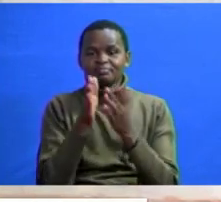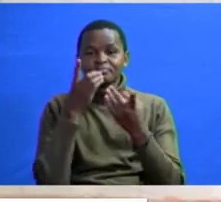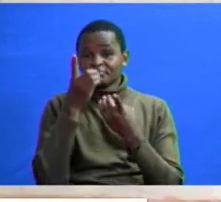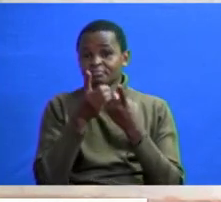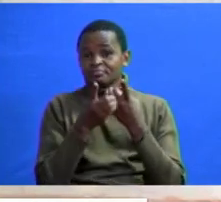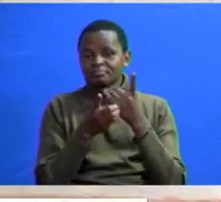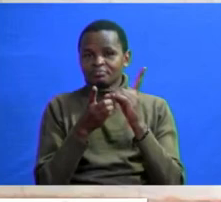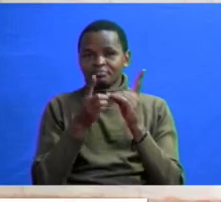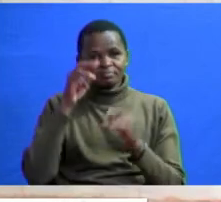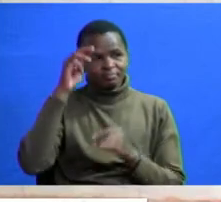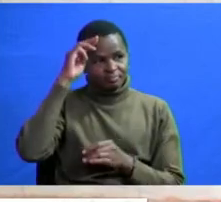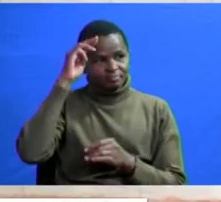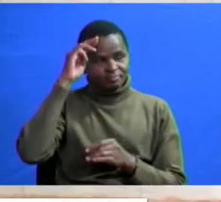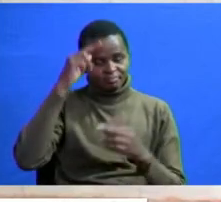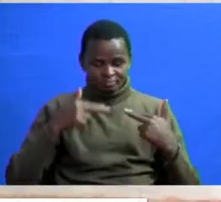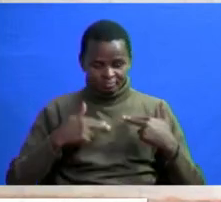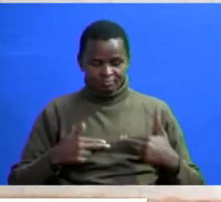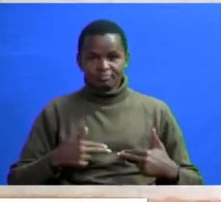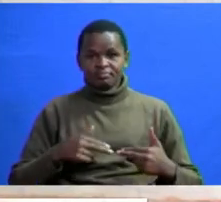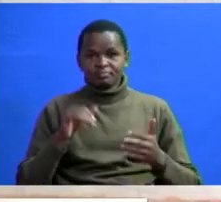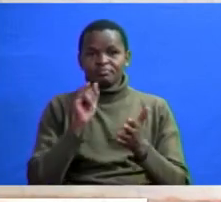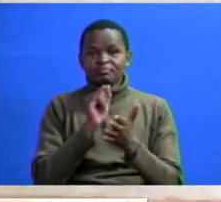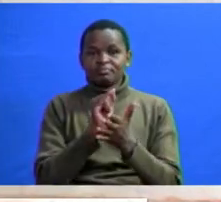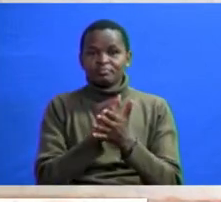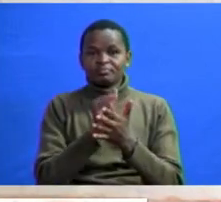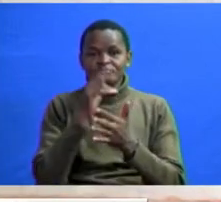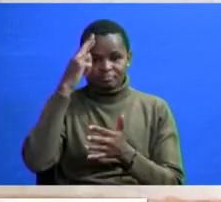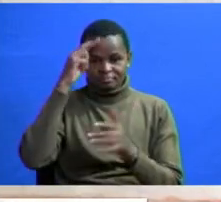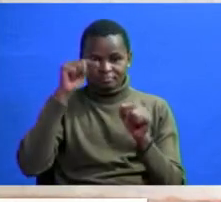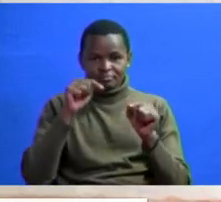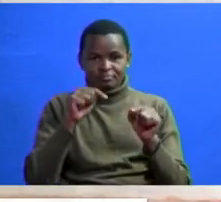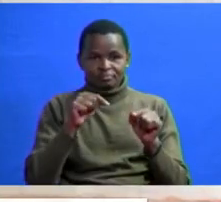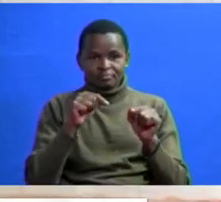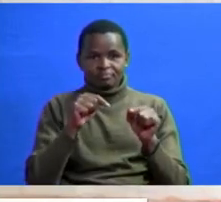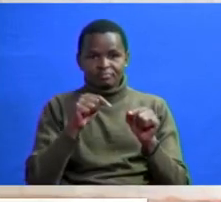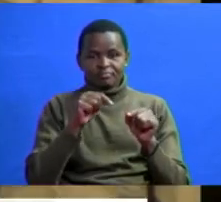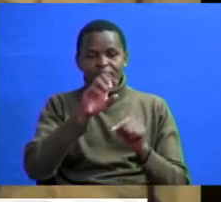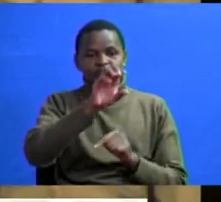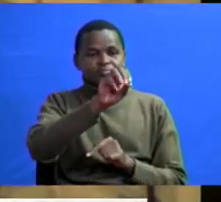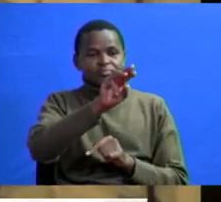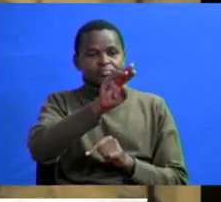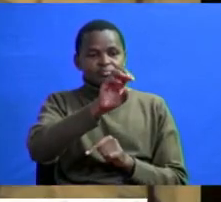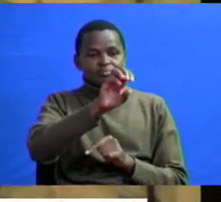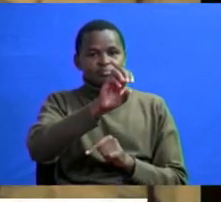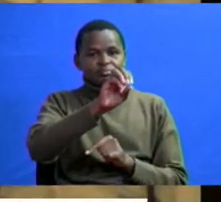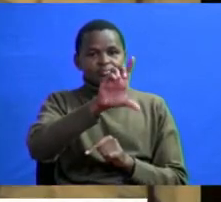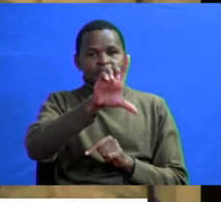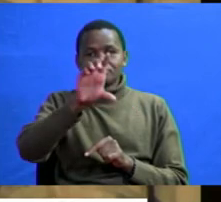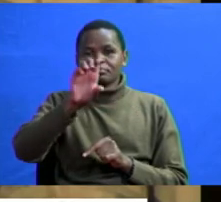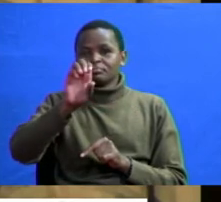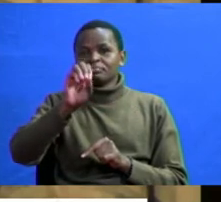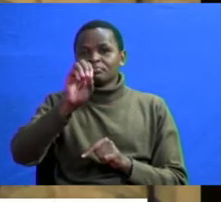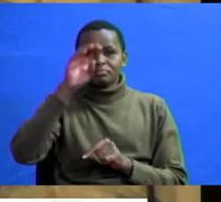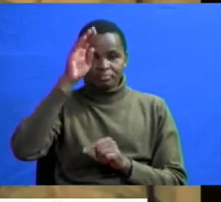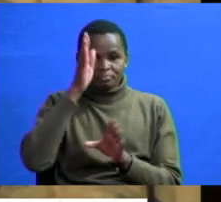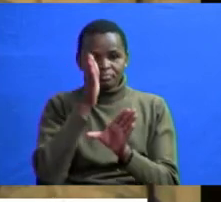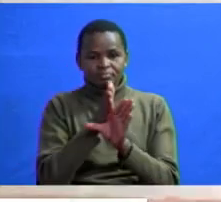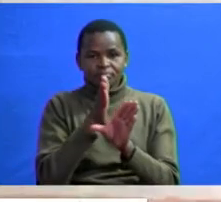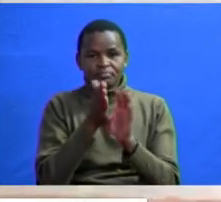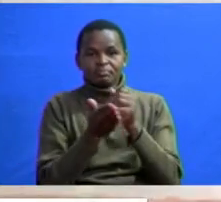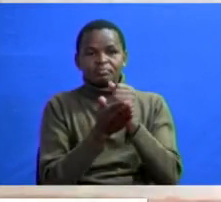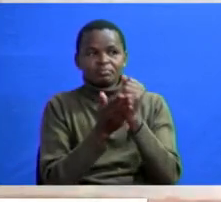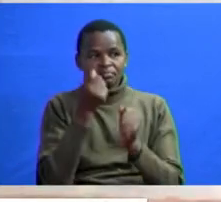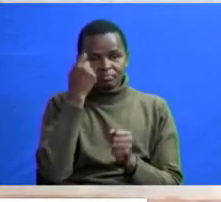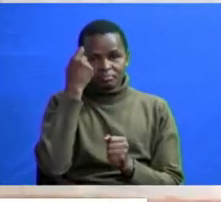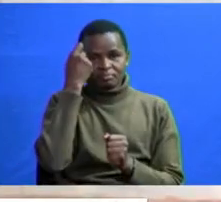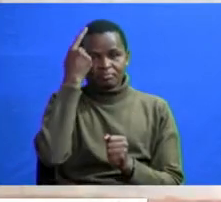matters mental health. And for that reason, tonight we bring Claire Omolo, who is a consultant psychologist, to help us